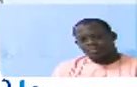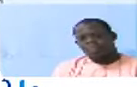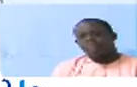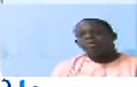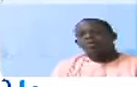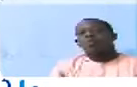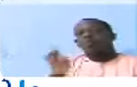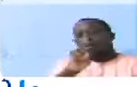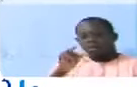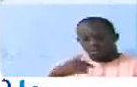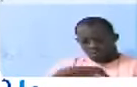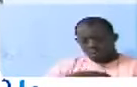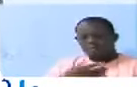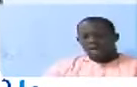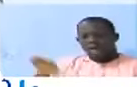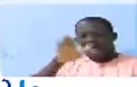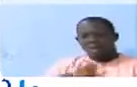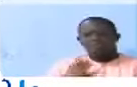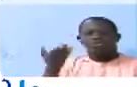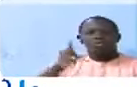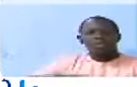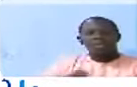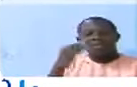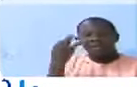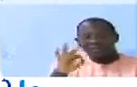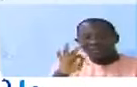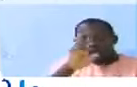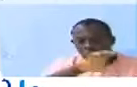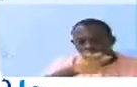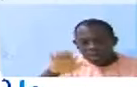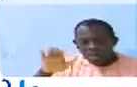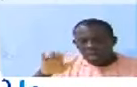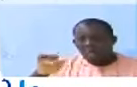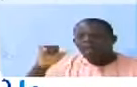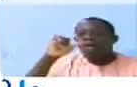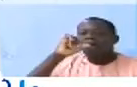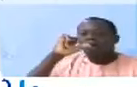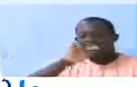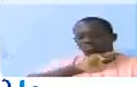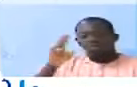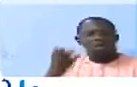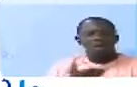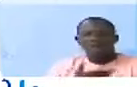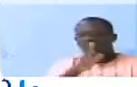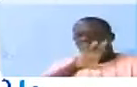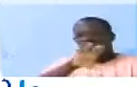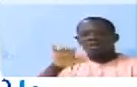What I wanted also to add, sometimes even water to drink, we don't even get water to drink.